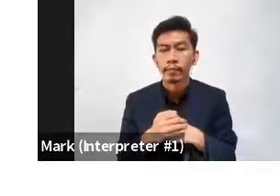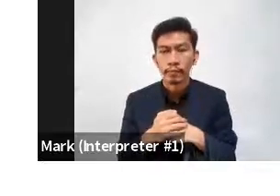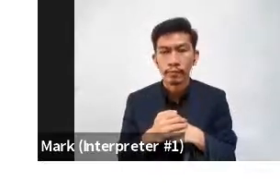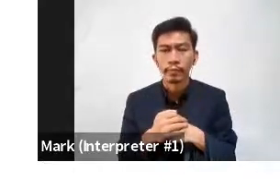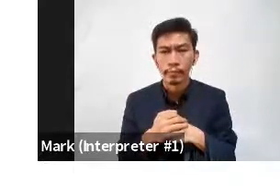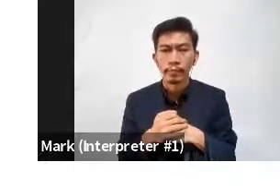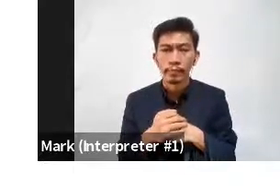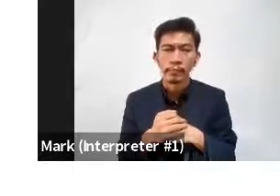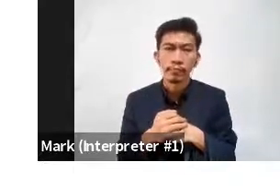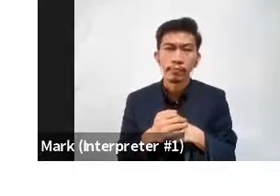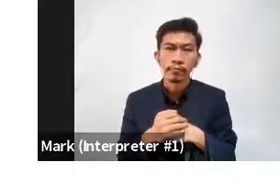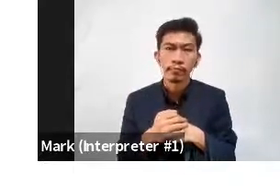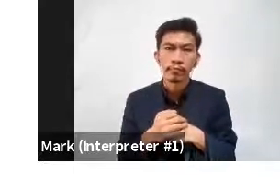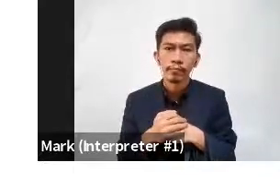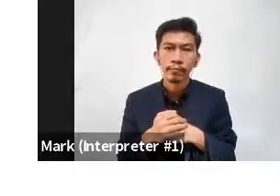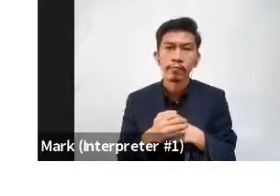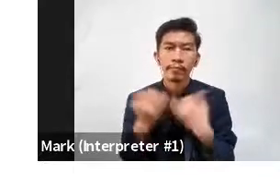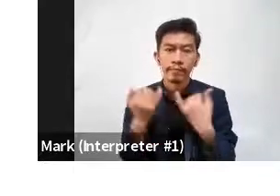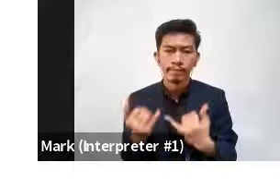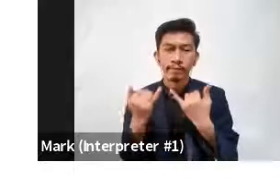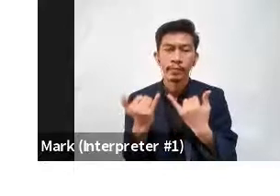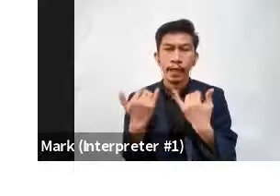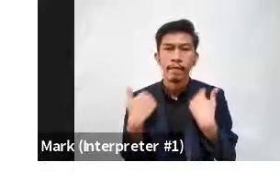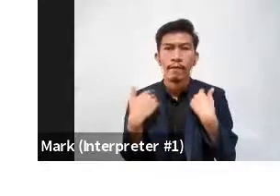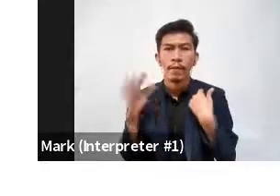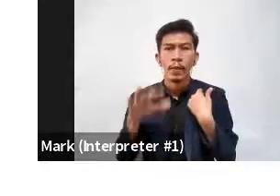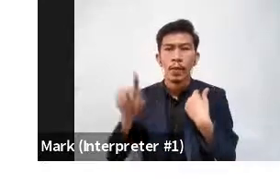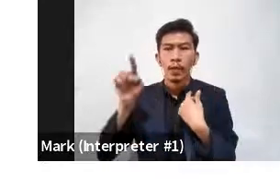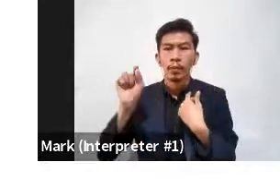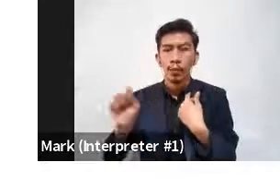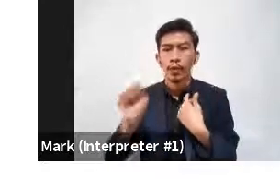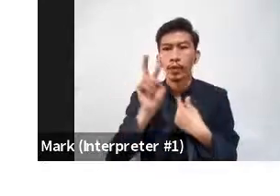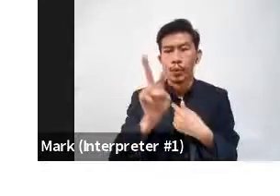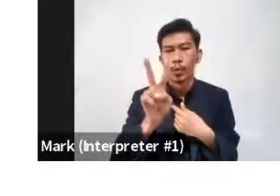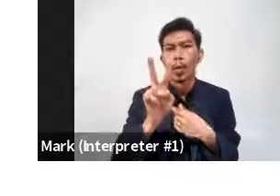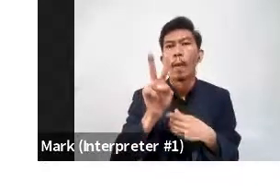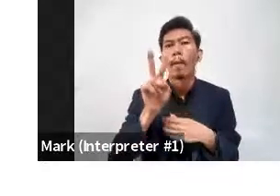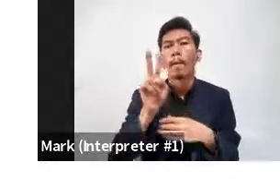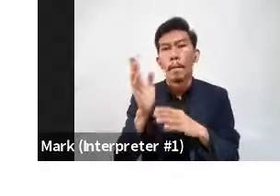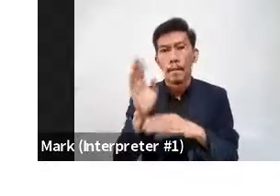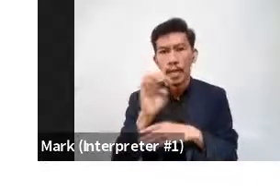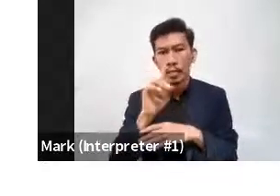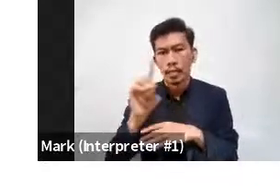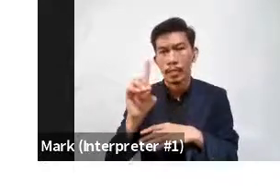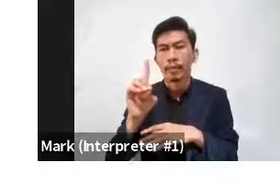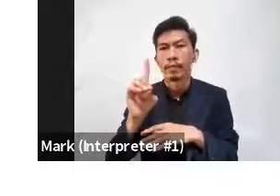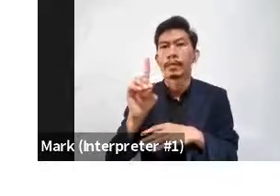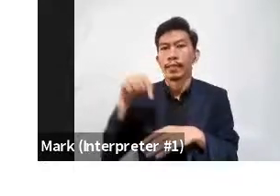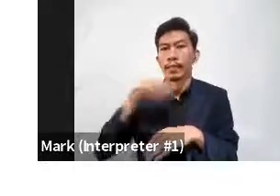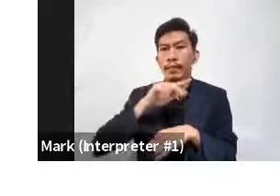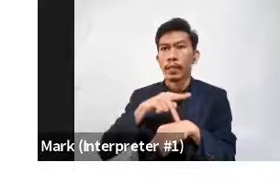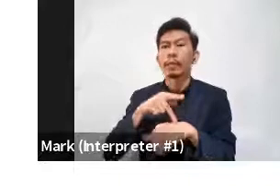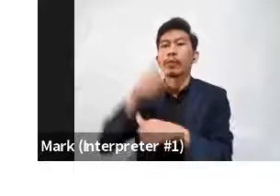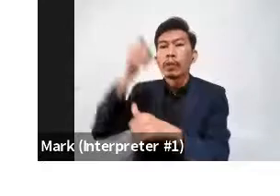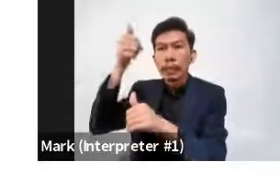that currently we have 1.2 beds in the Philippines, right, per 1,000. And in order for us